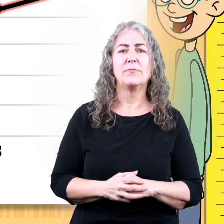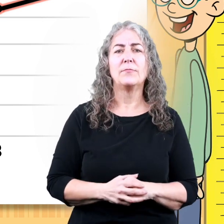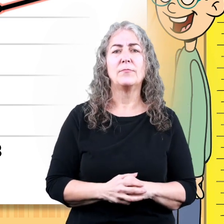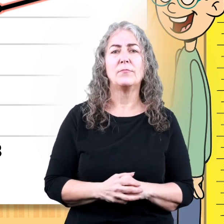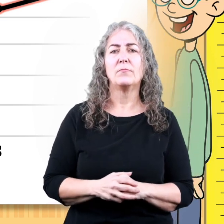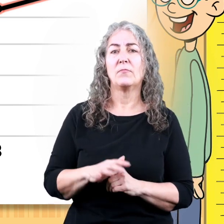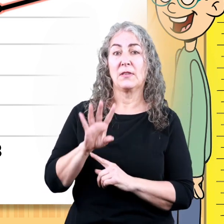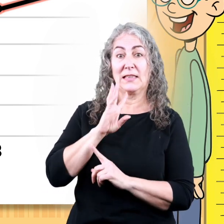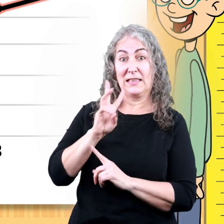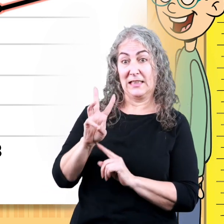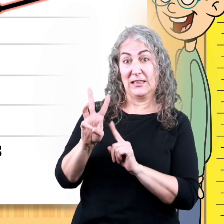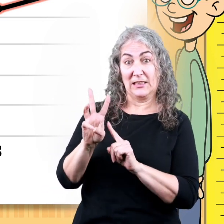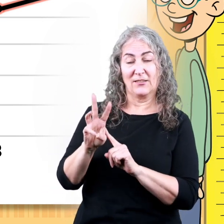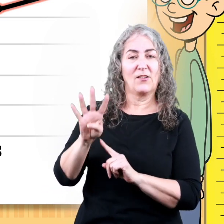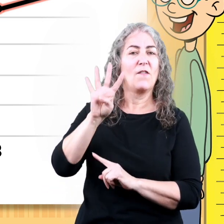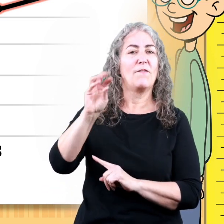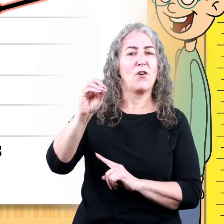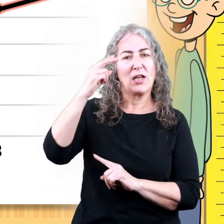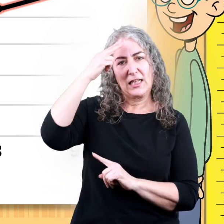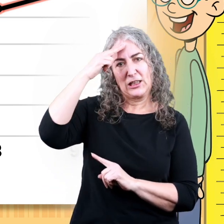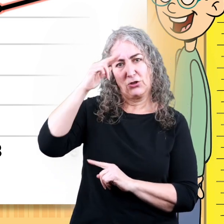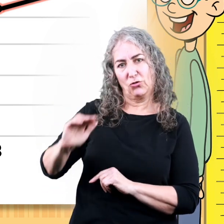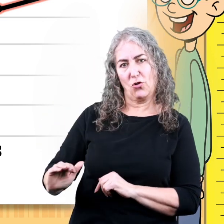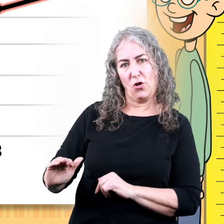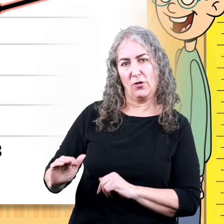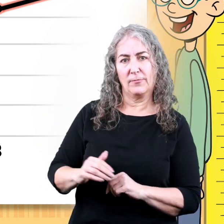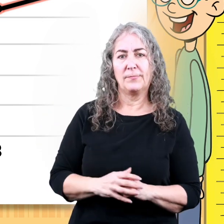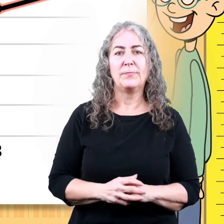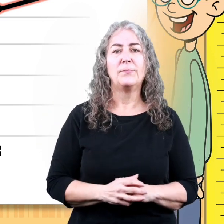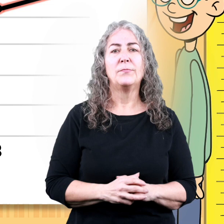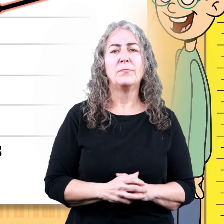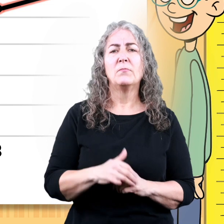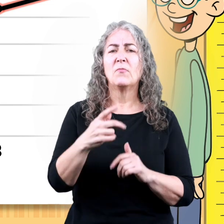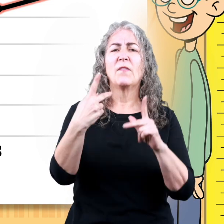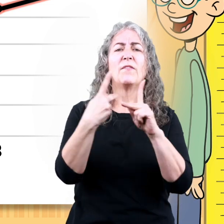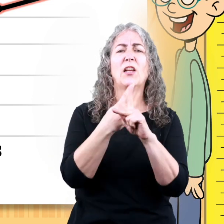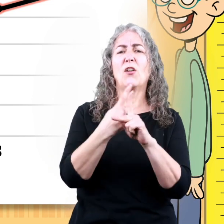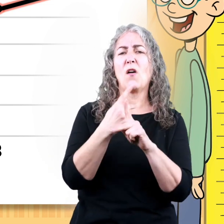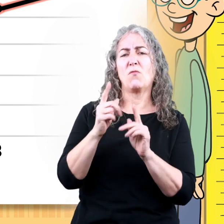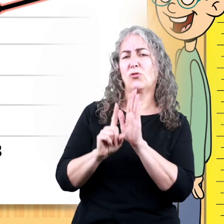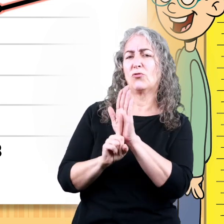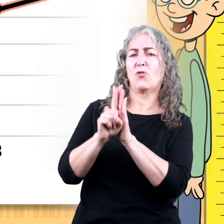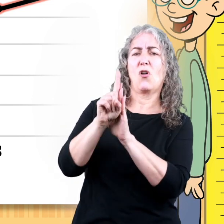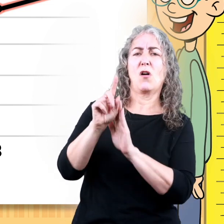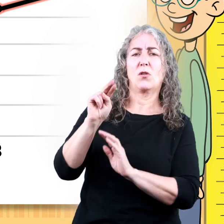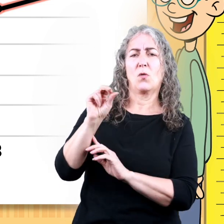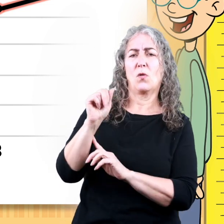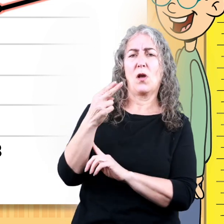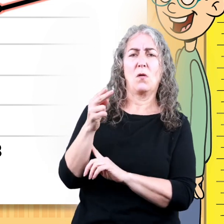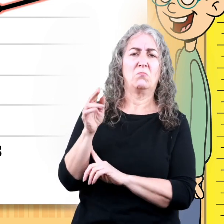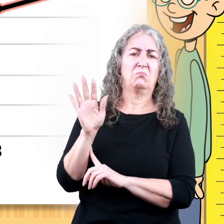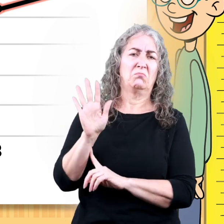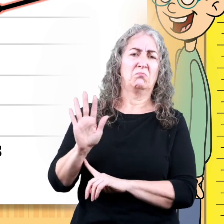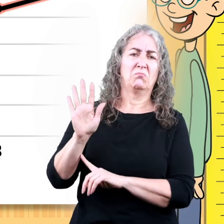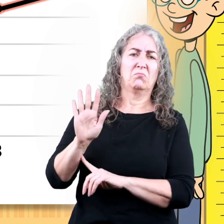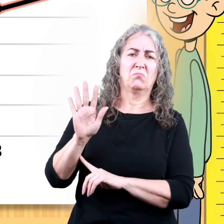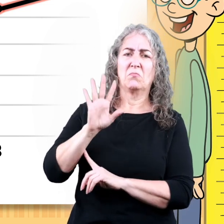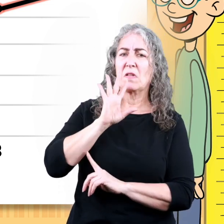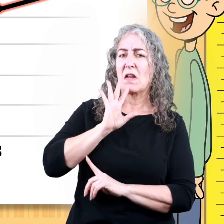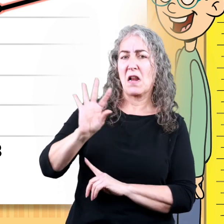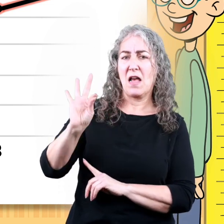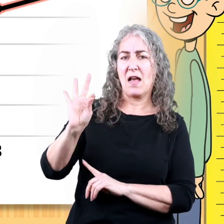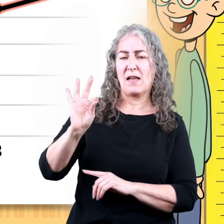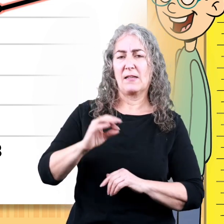old, Noah was 40 inches tall. Now, see if you can figure out how tall Noah